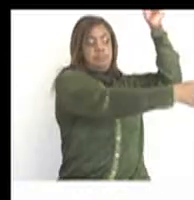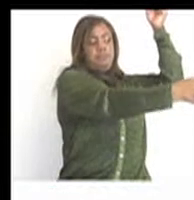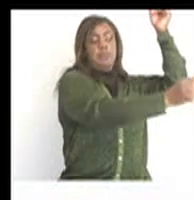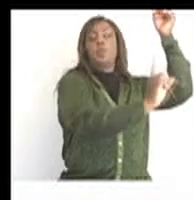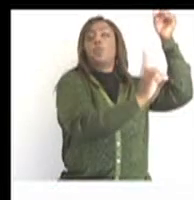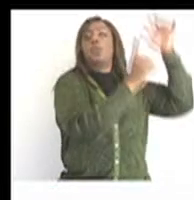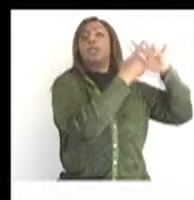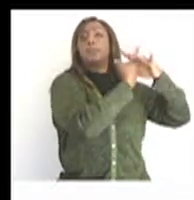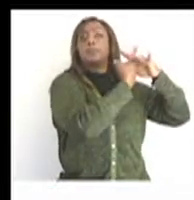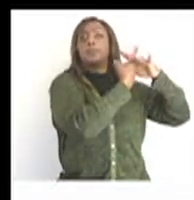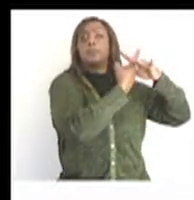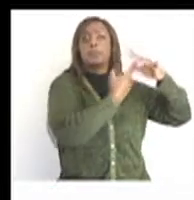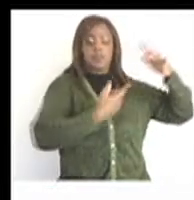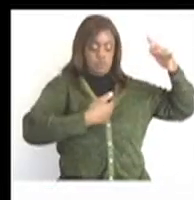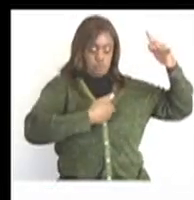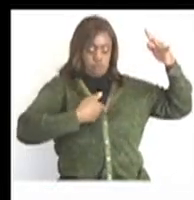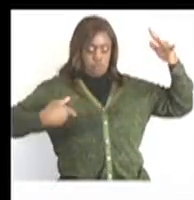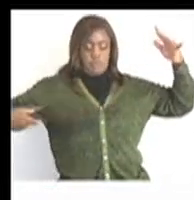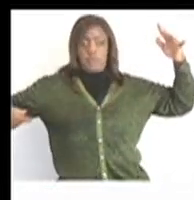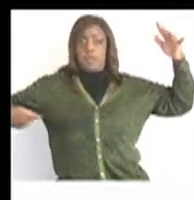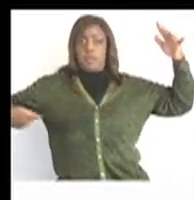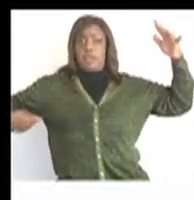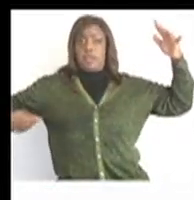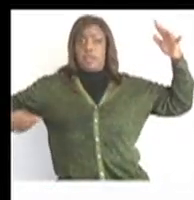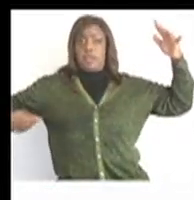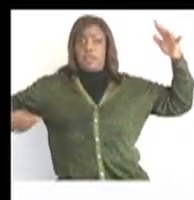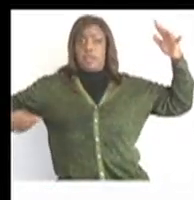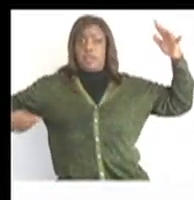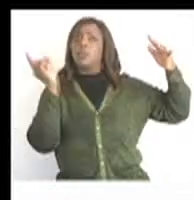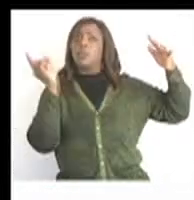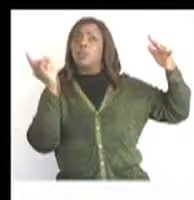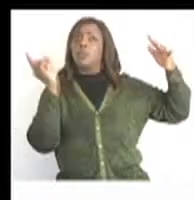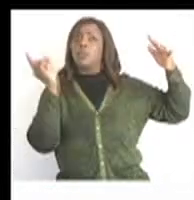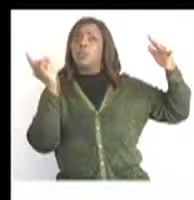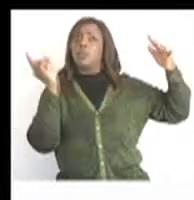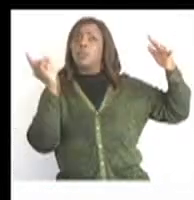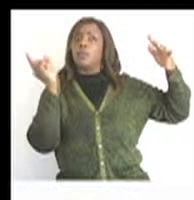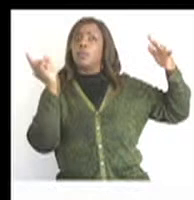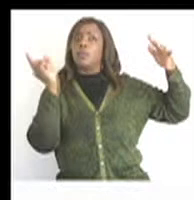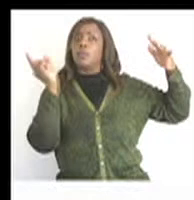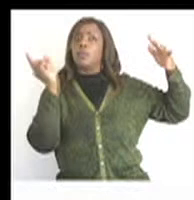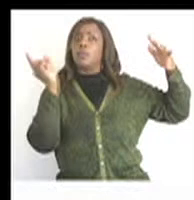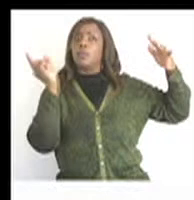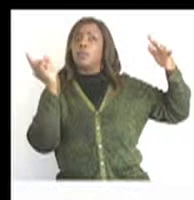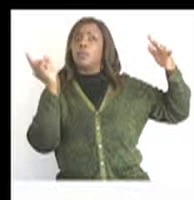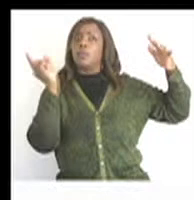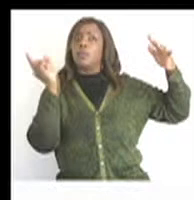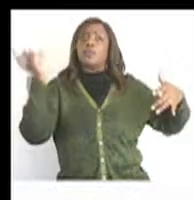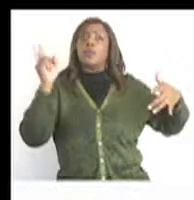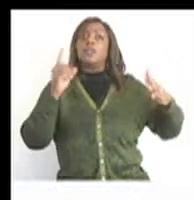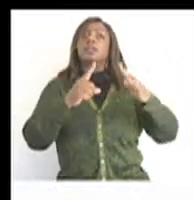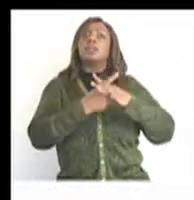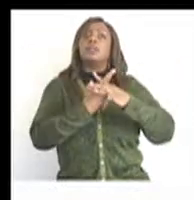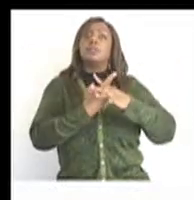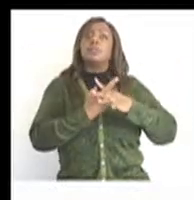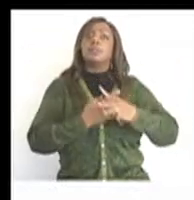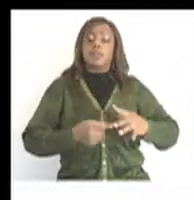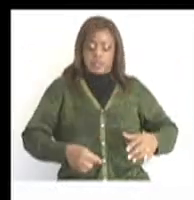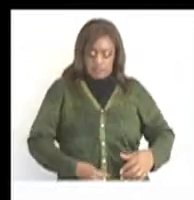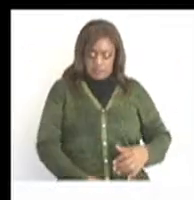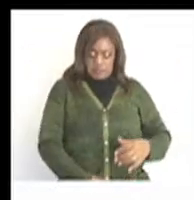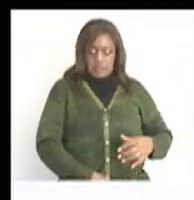and these lines are showing you the different changes that happens each and every part